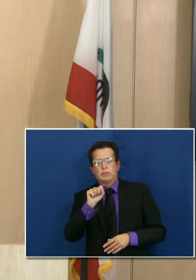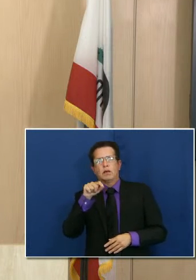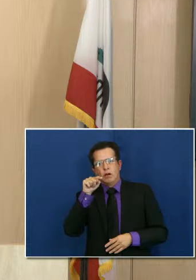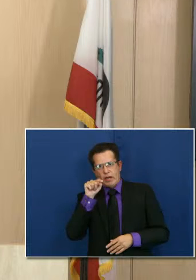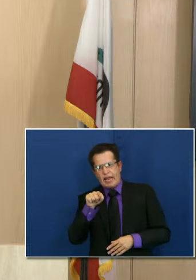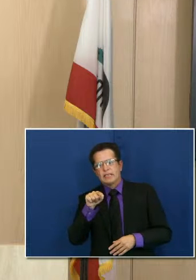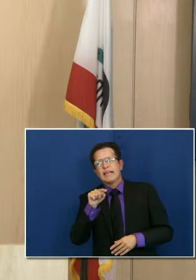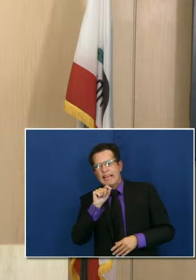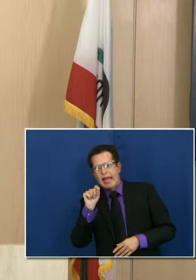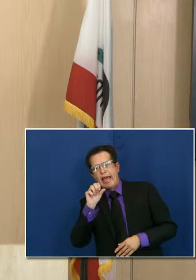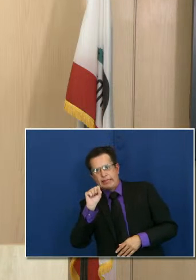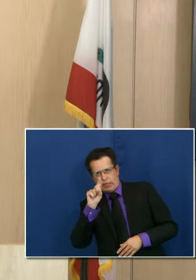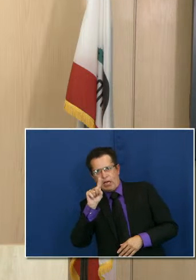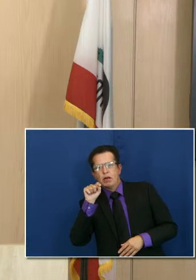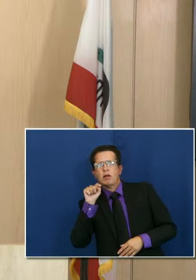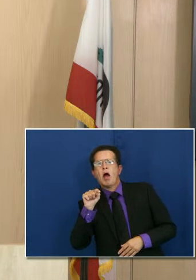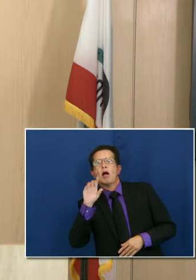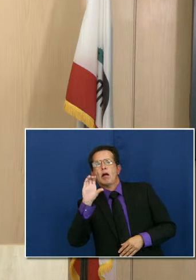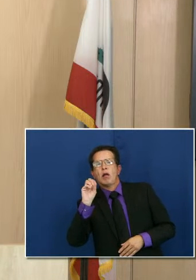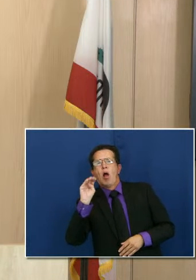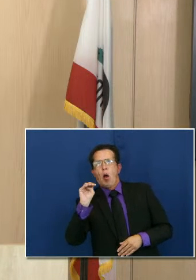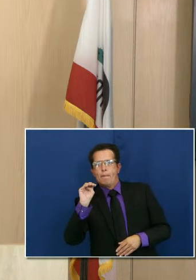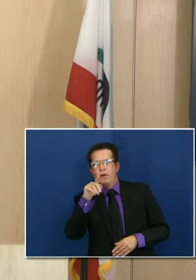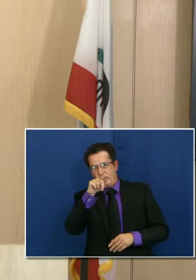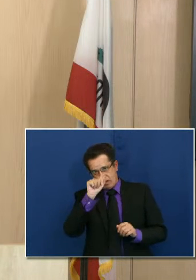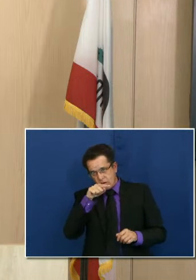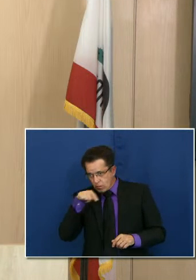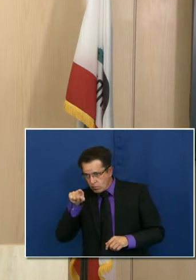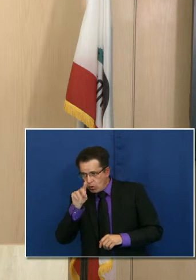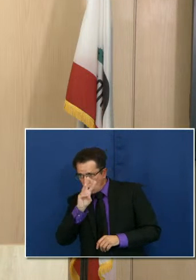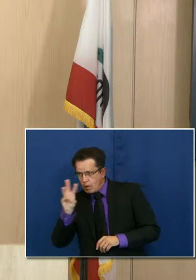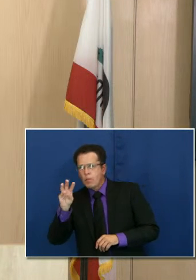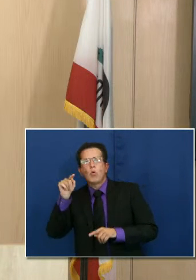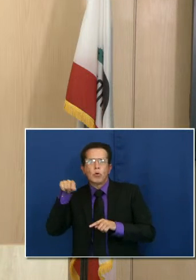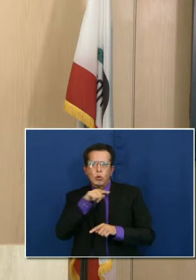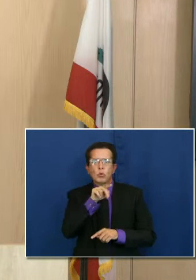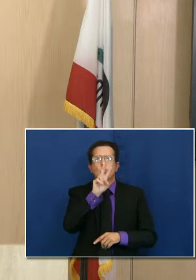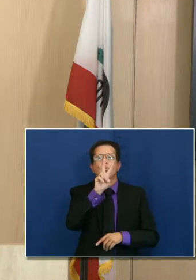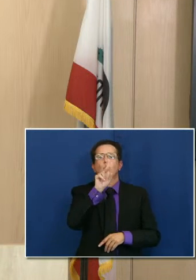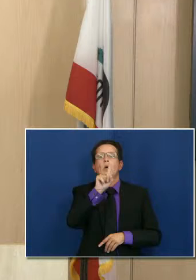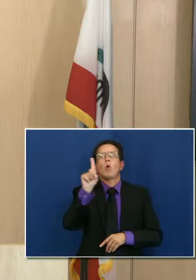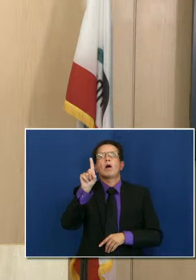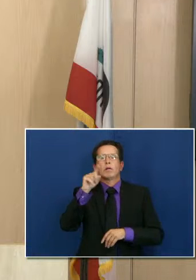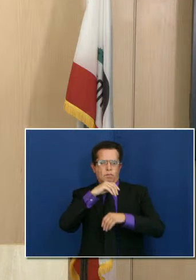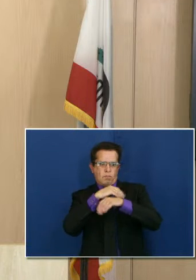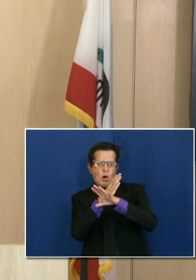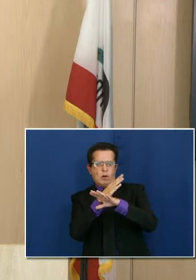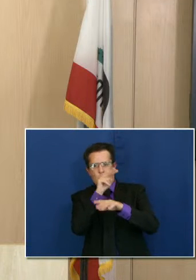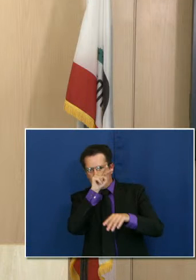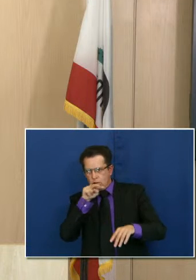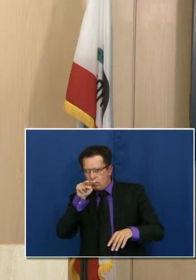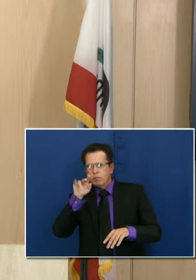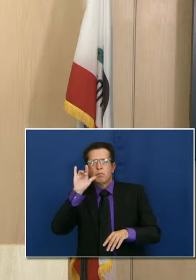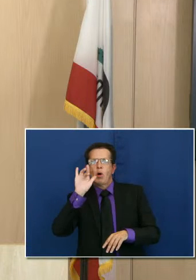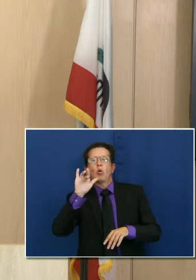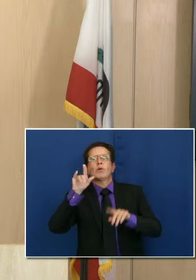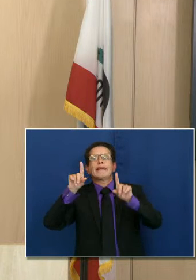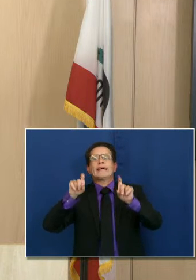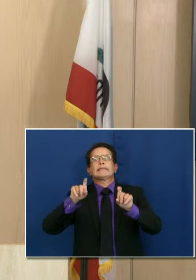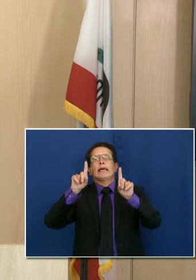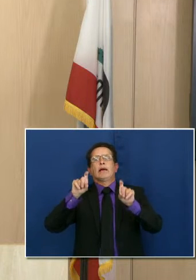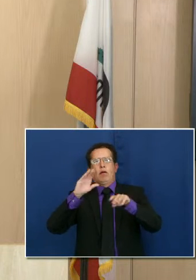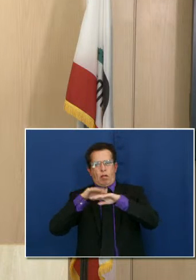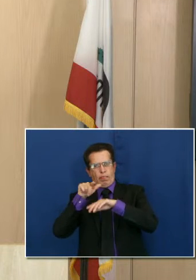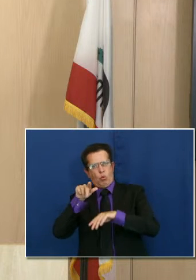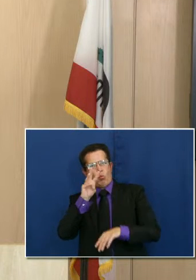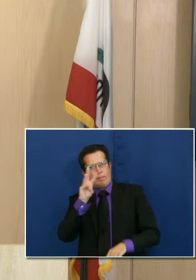coronavirus-sd.com, or 211's website, and go to the testing portion of the website. Now, as you've probably heard, there is